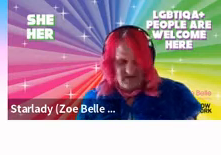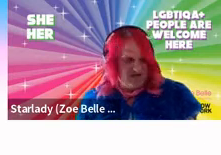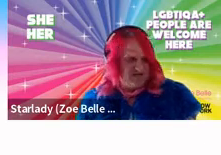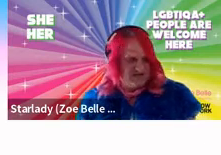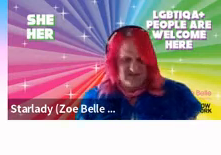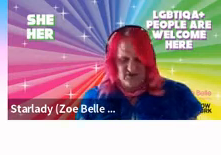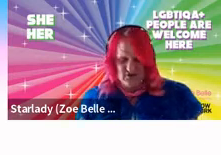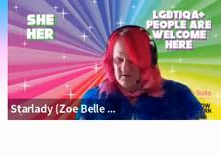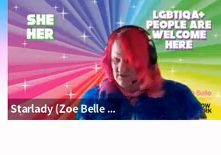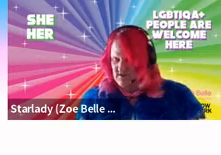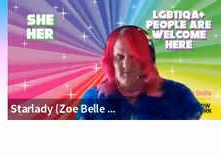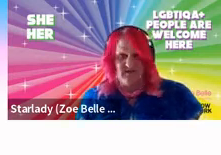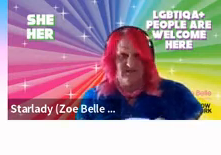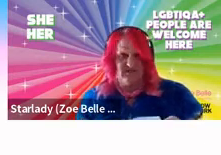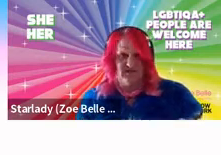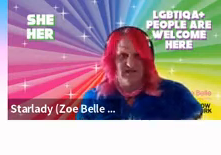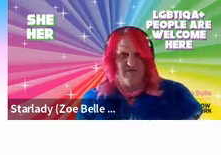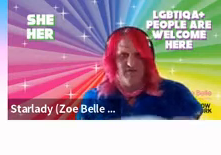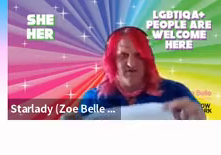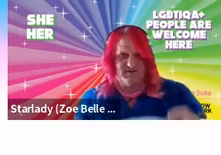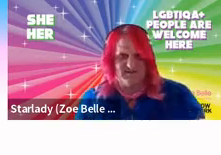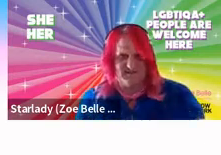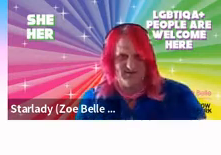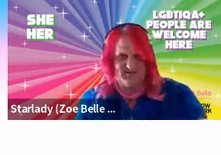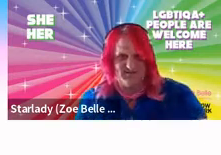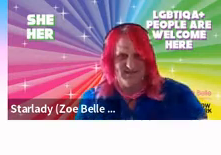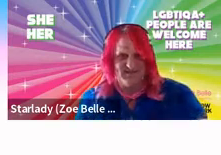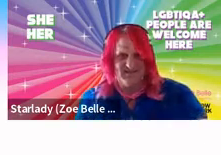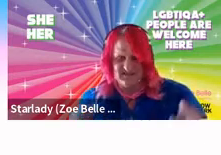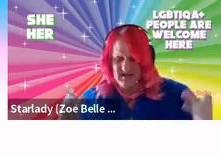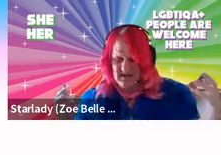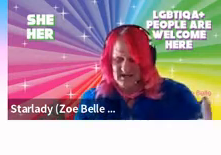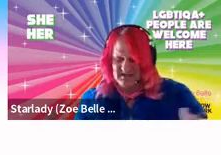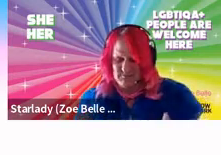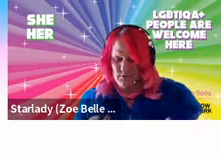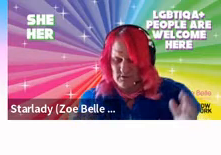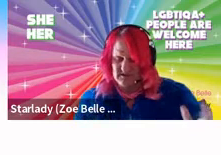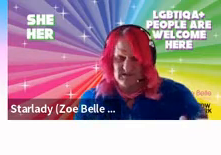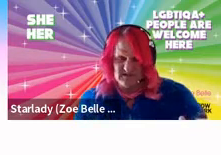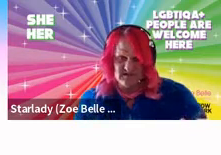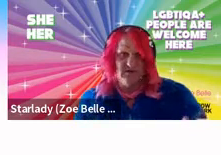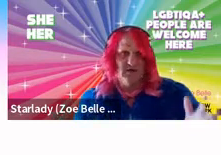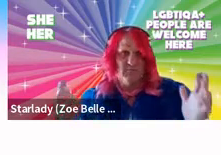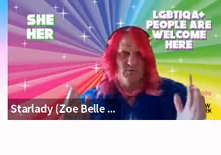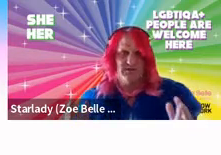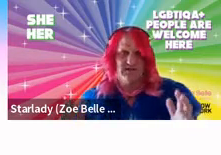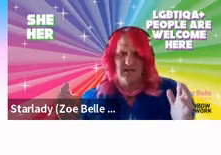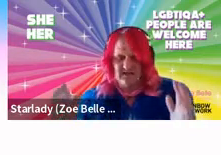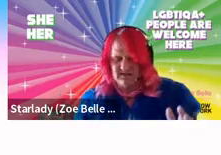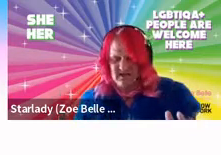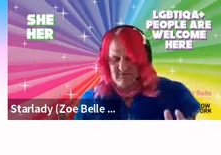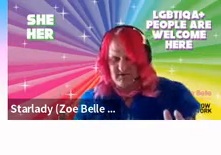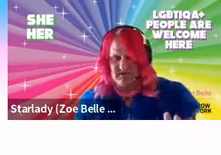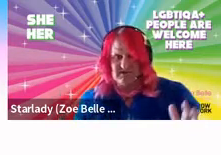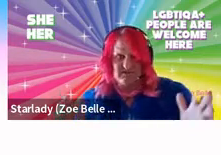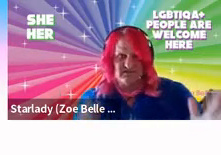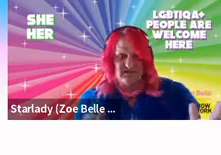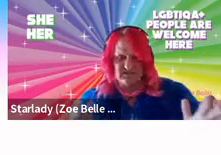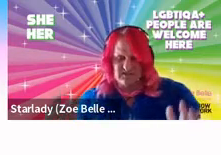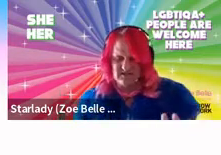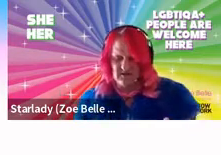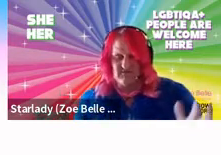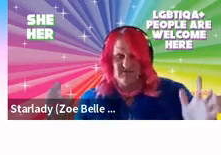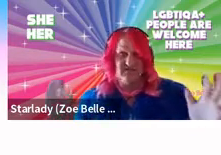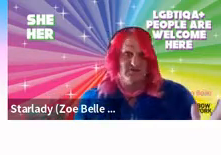fact, there is no documented evidence or statistics that supports this. But what there is evidence